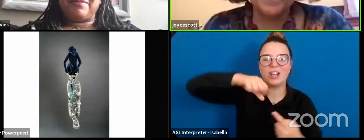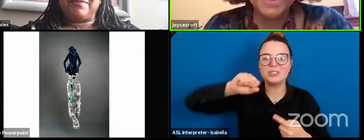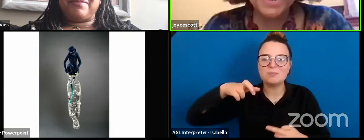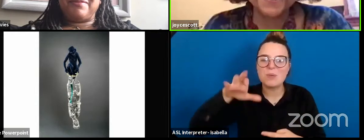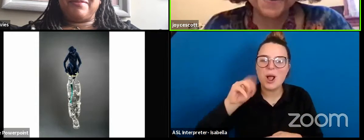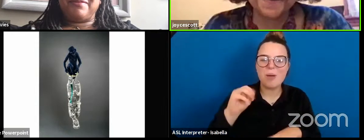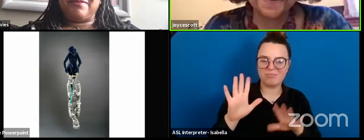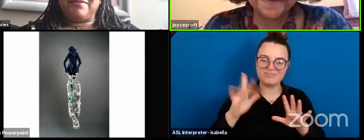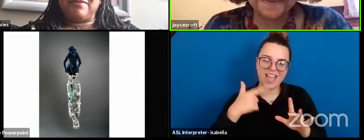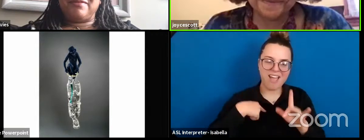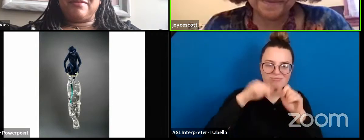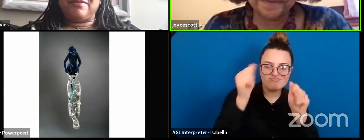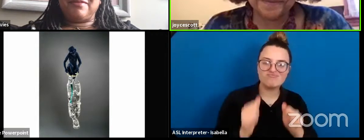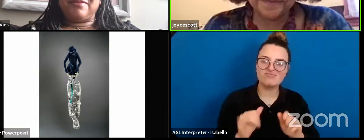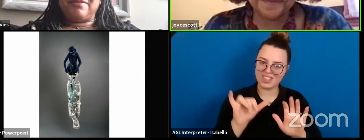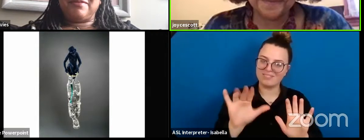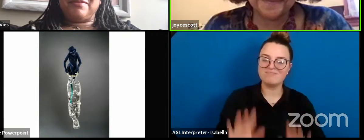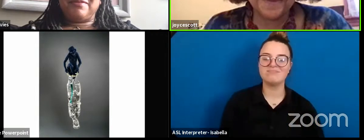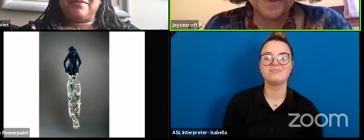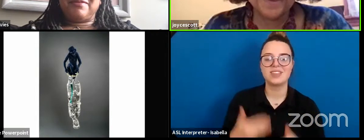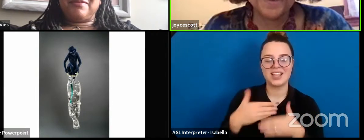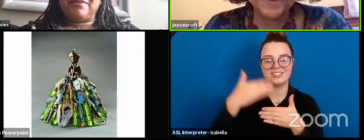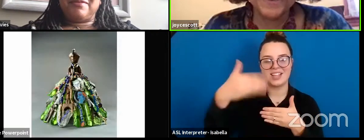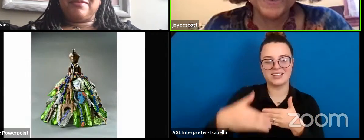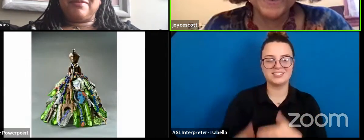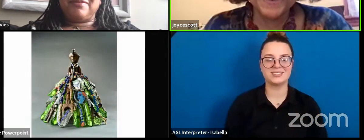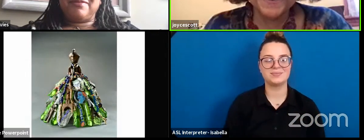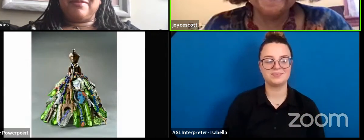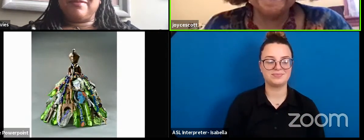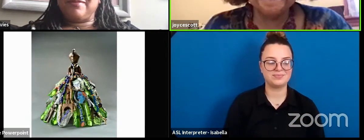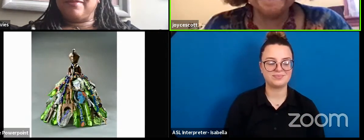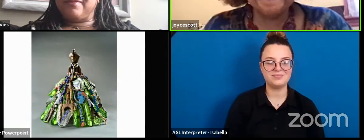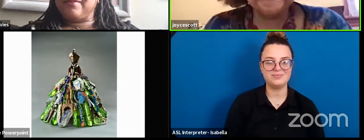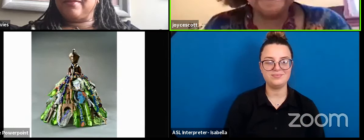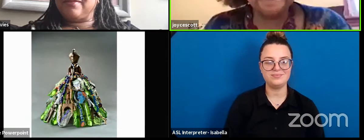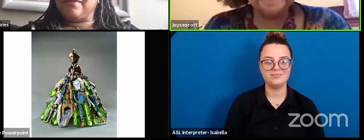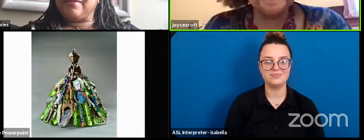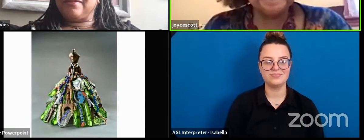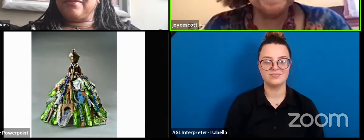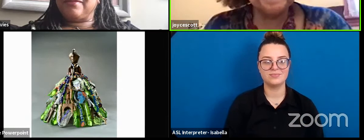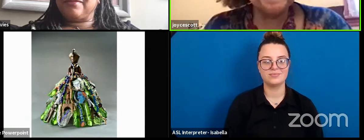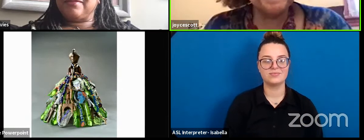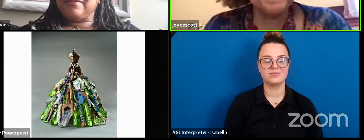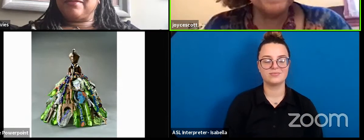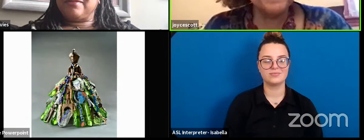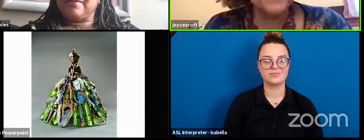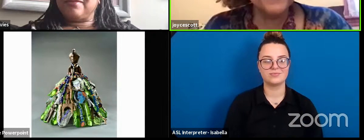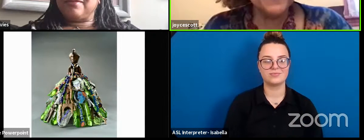Next.